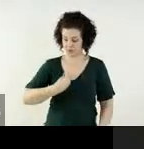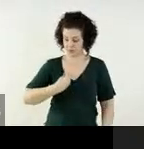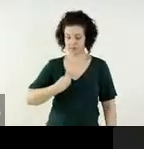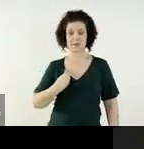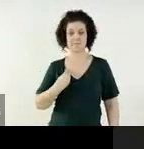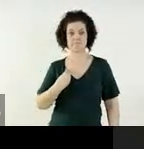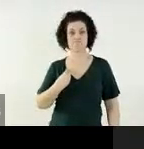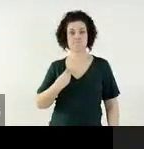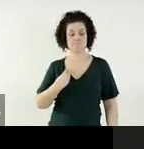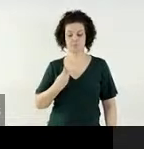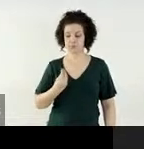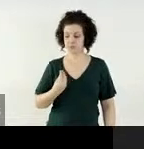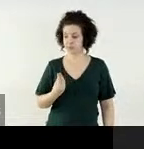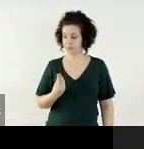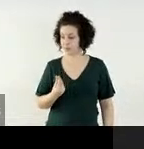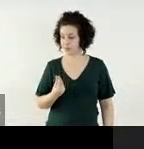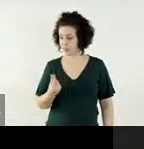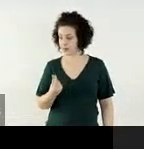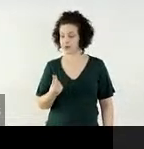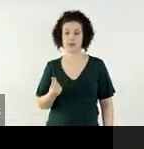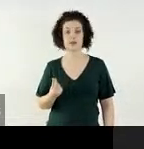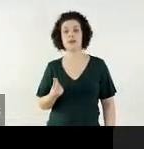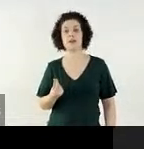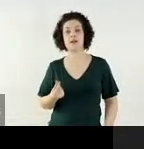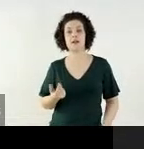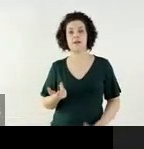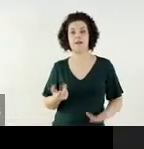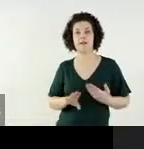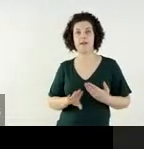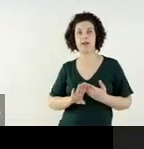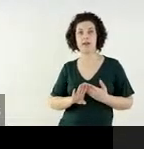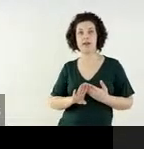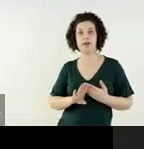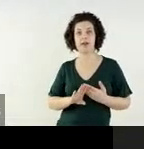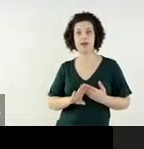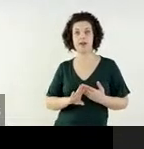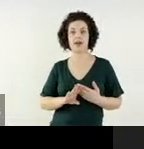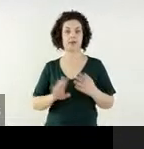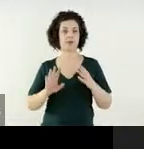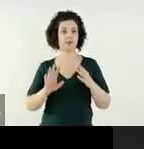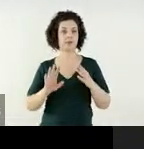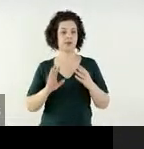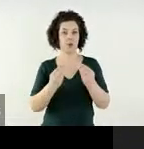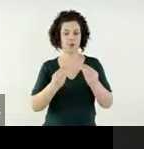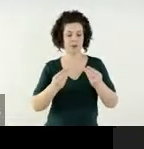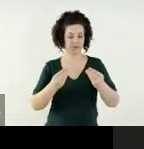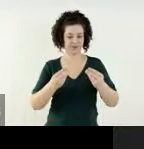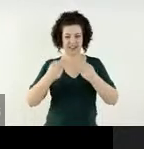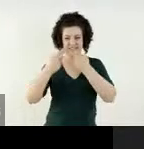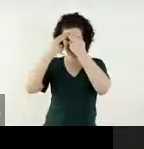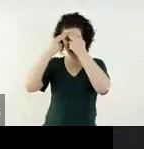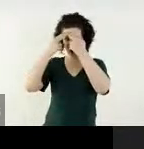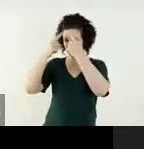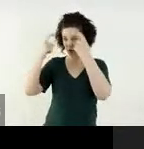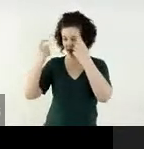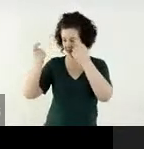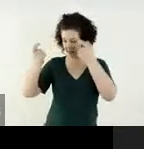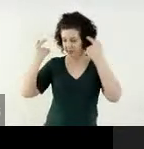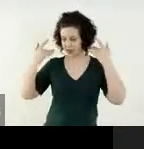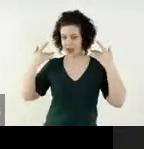sexual violence, harassment, trauma, or coercion, without occupying a body that